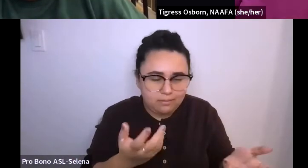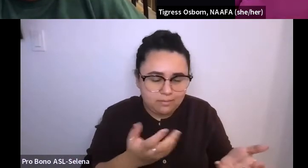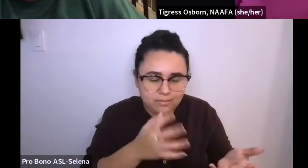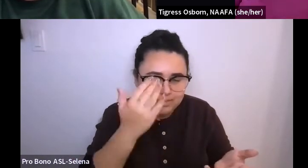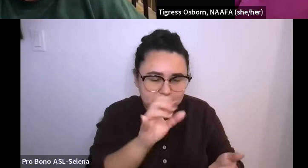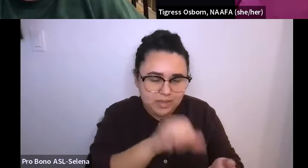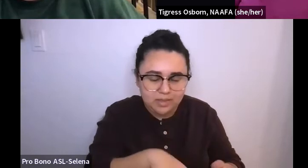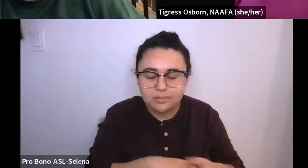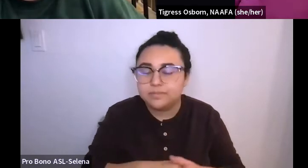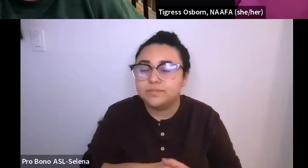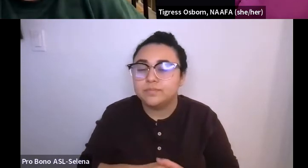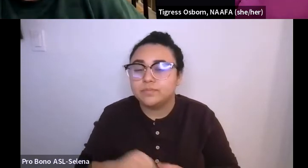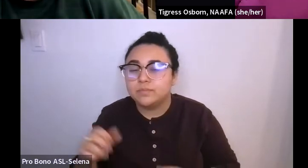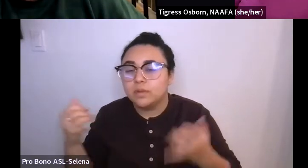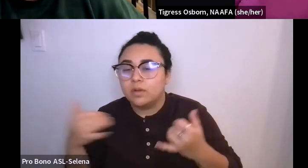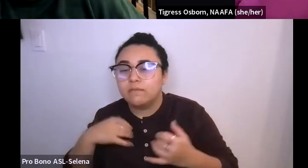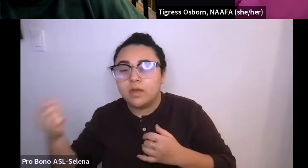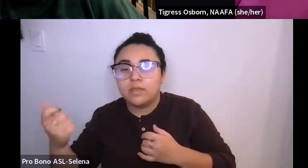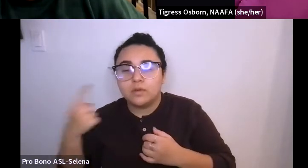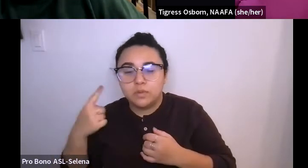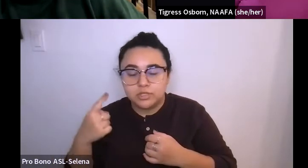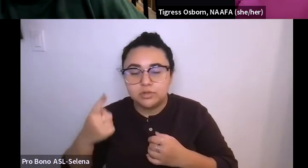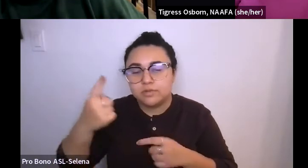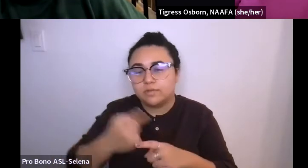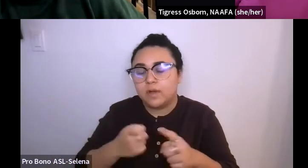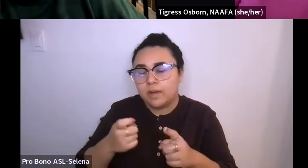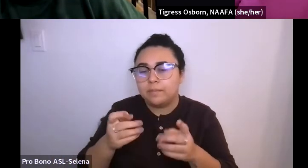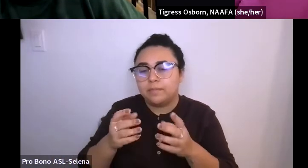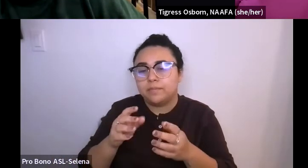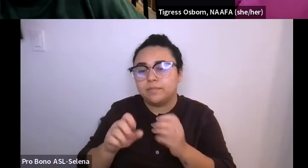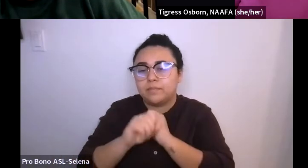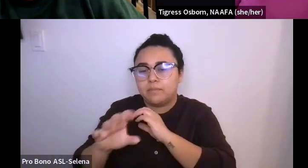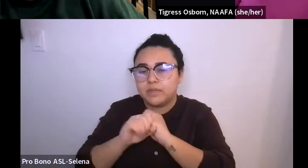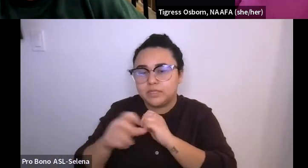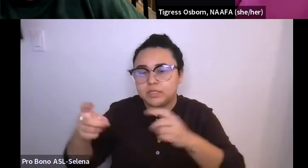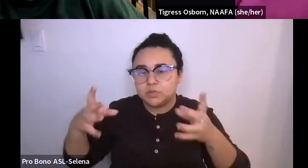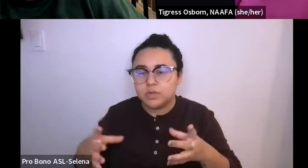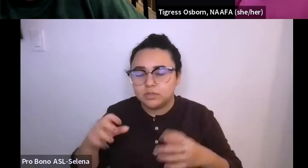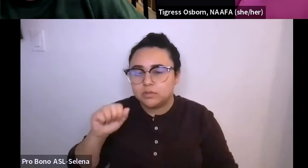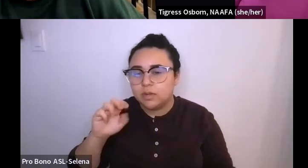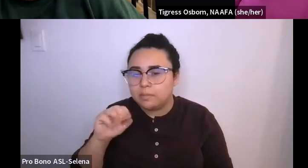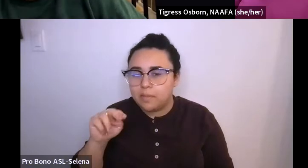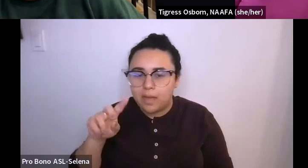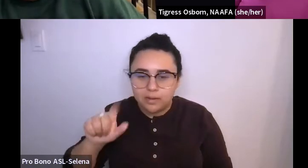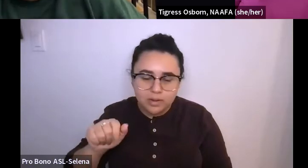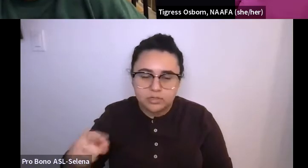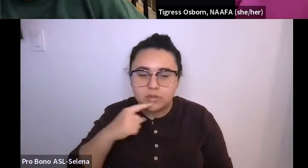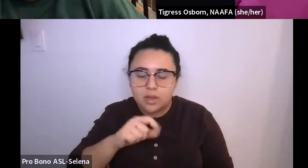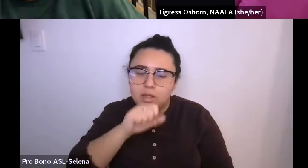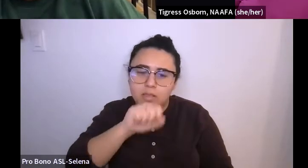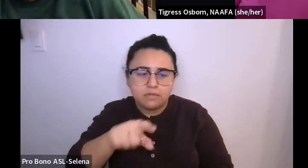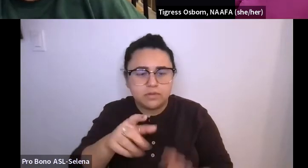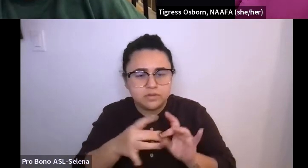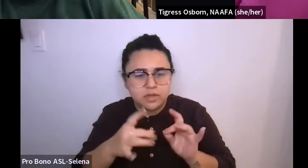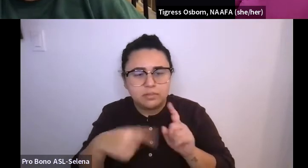one actually comes from our publicity director, Amanda, who says, I loved what you said about the power of fat community, how you can laugh at breaking a